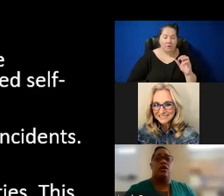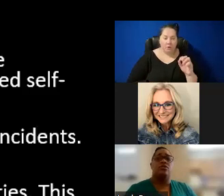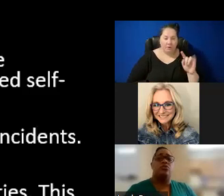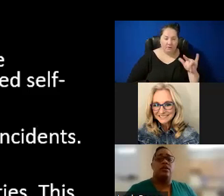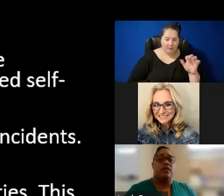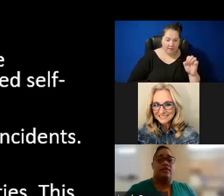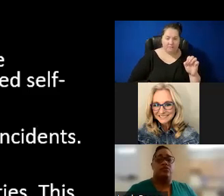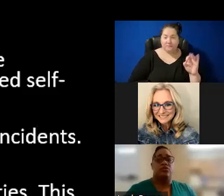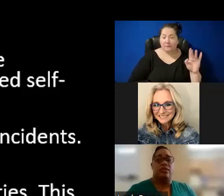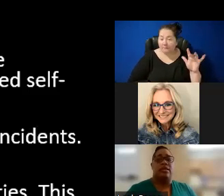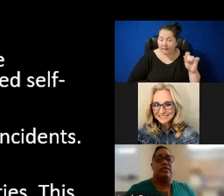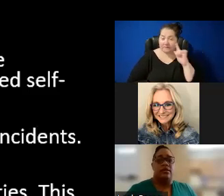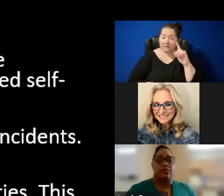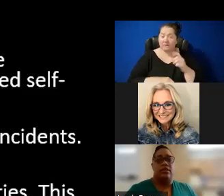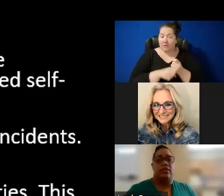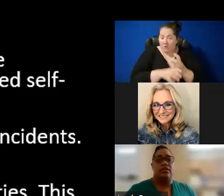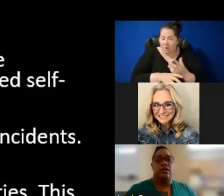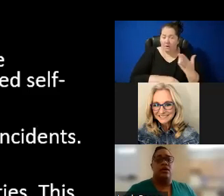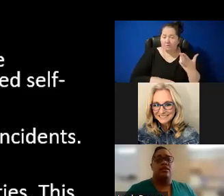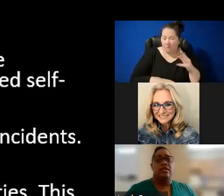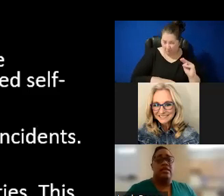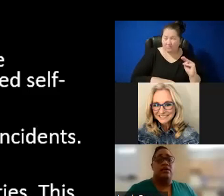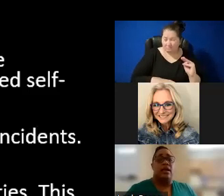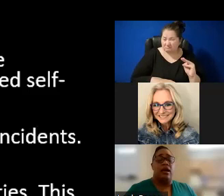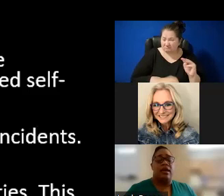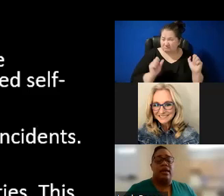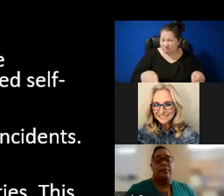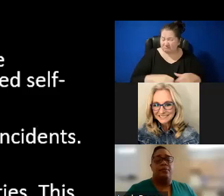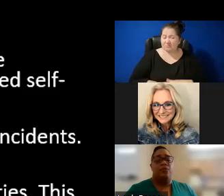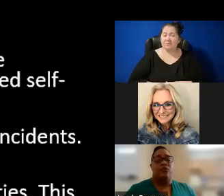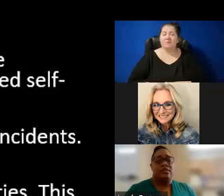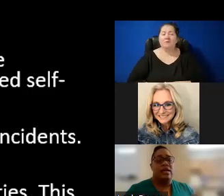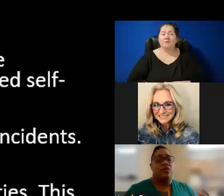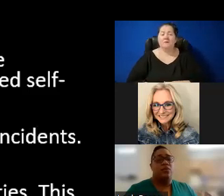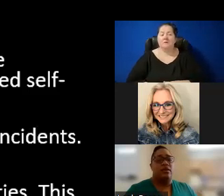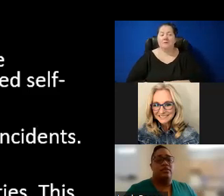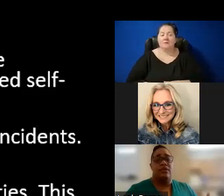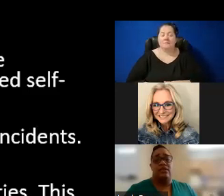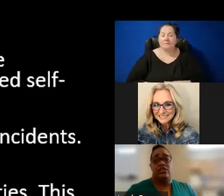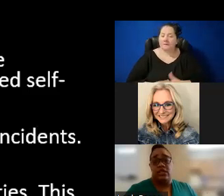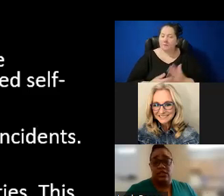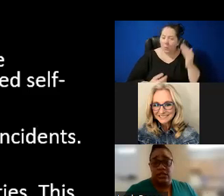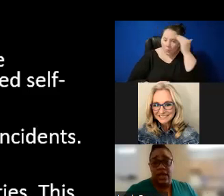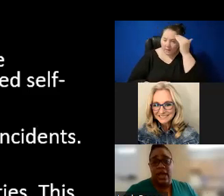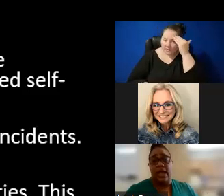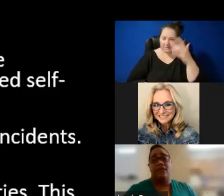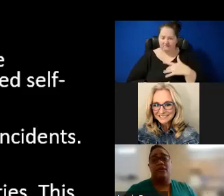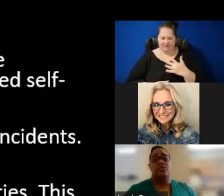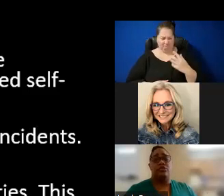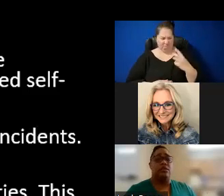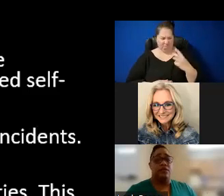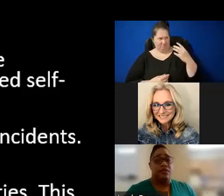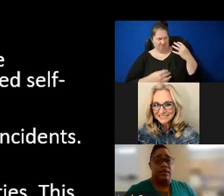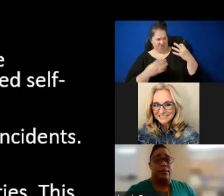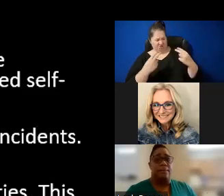harm to the individuals within these communities. This, again, raises that awareness of feeling judged and